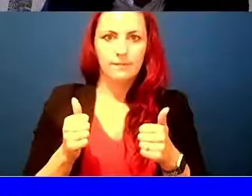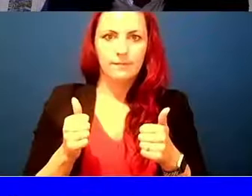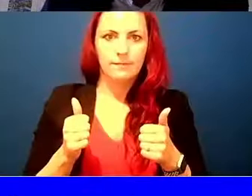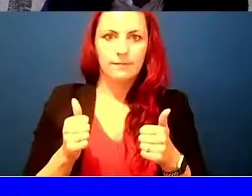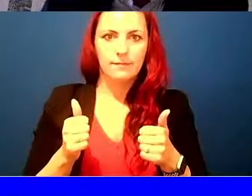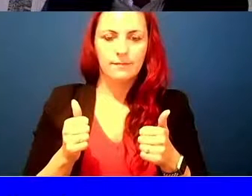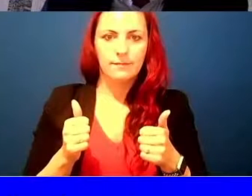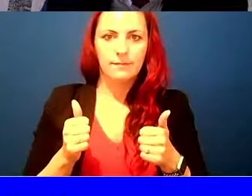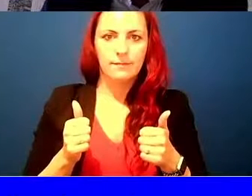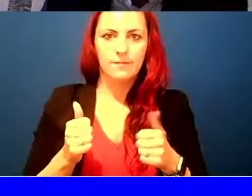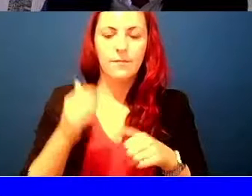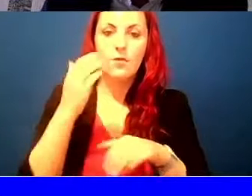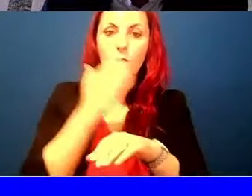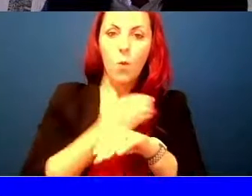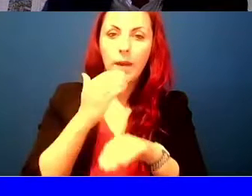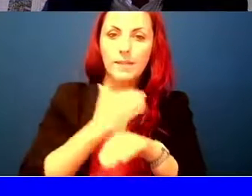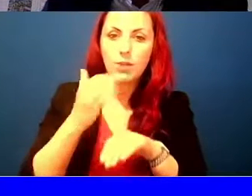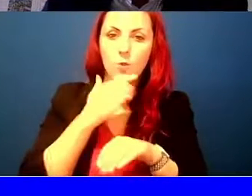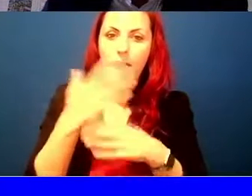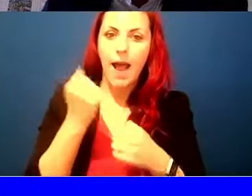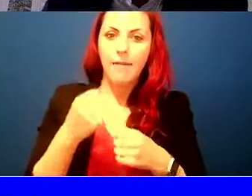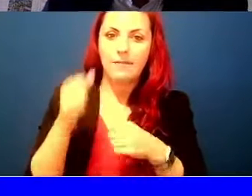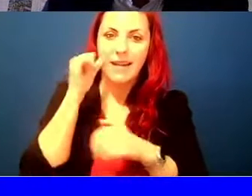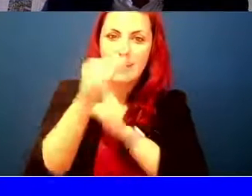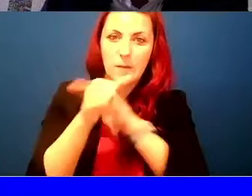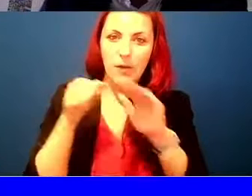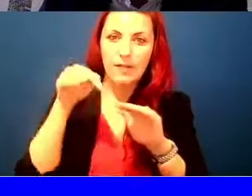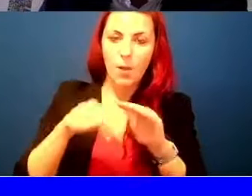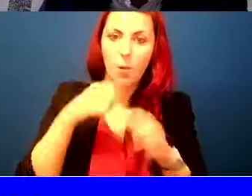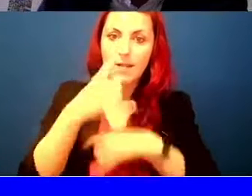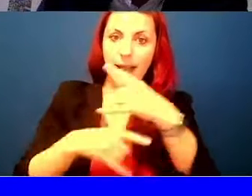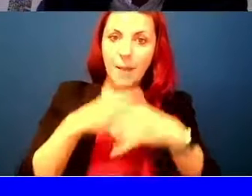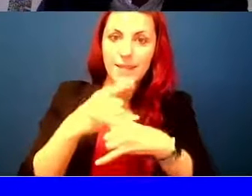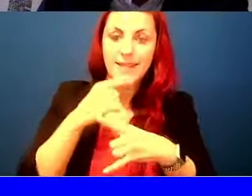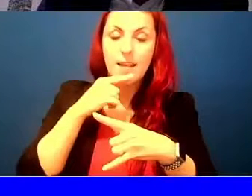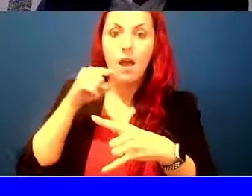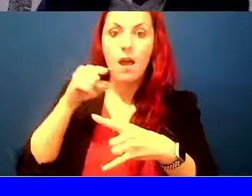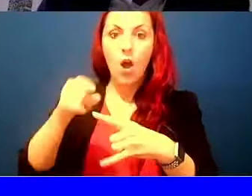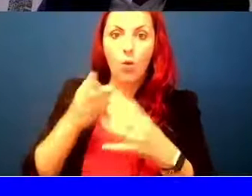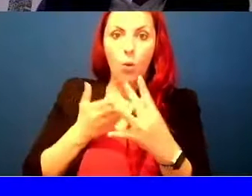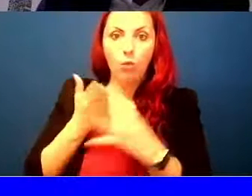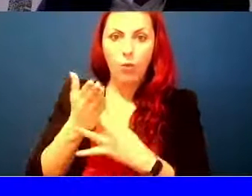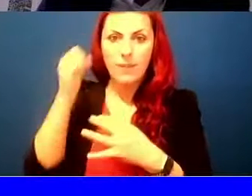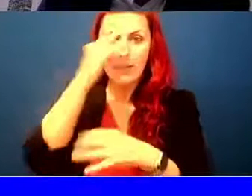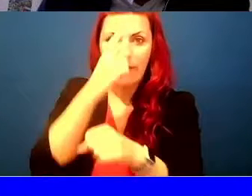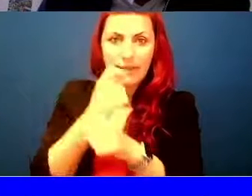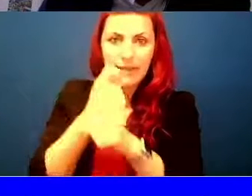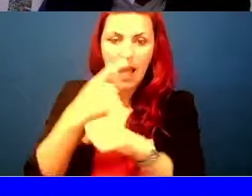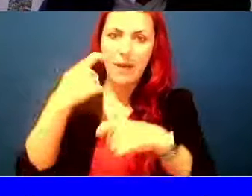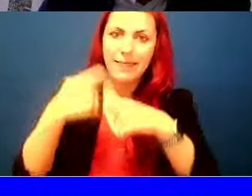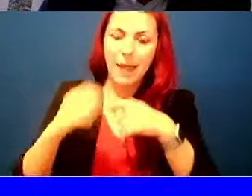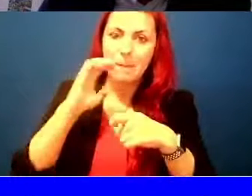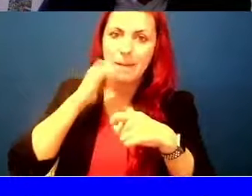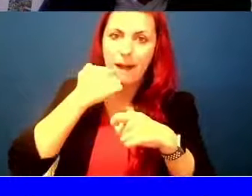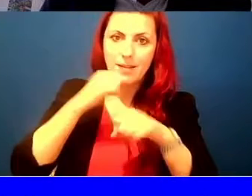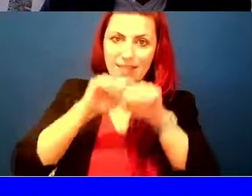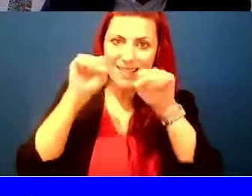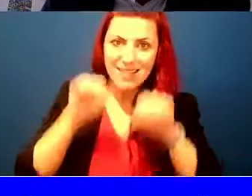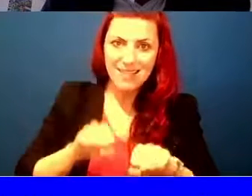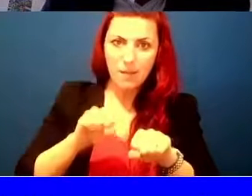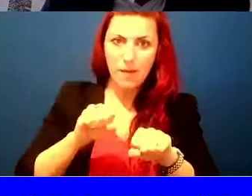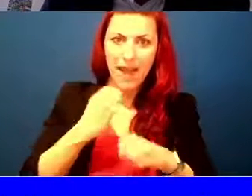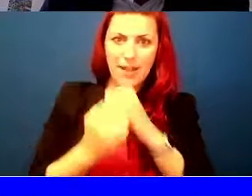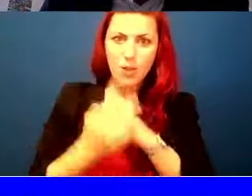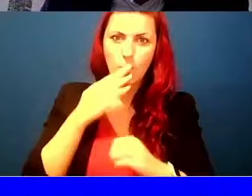our adversarial system risks imposing a secondary trauma on the complainant. And it's particularly regretful that we didn't